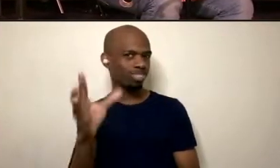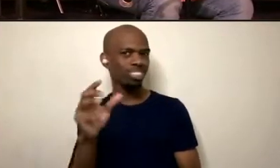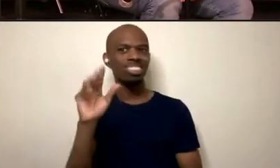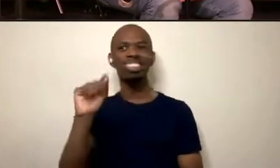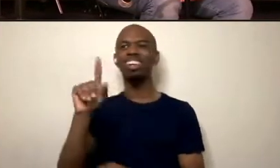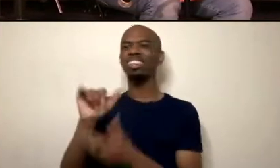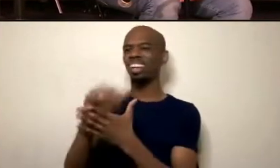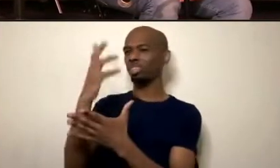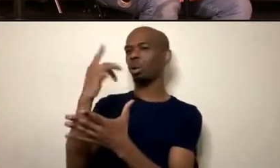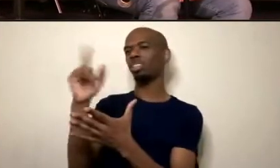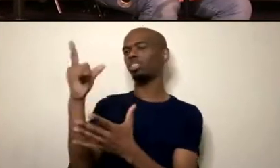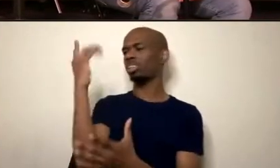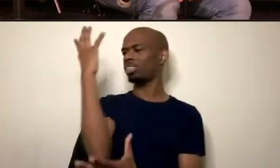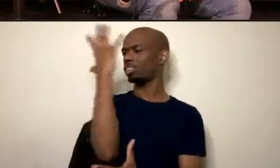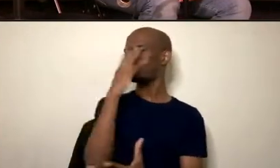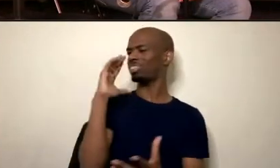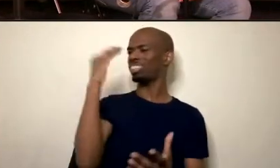right.